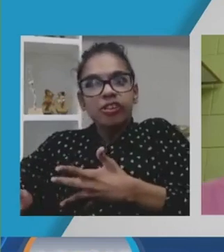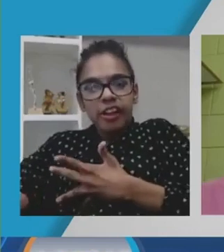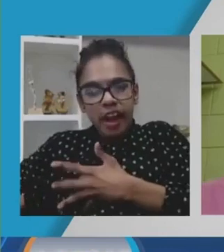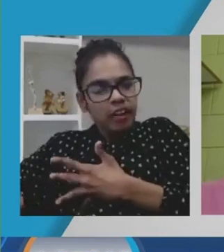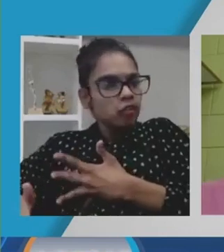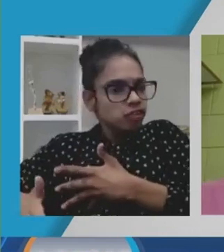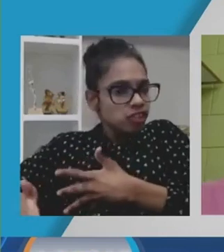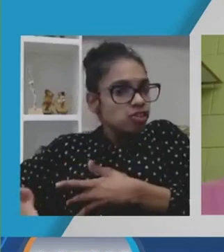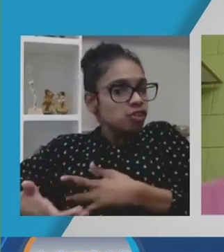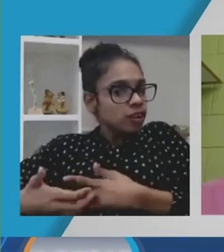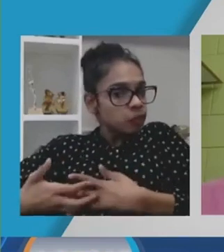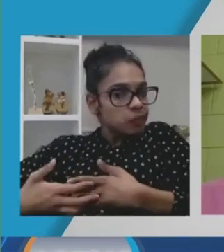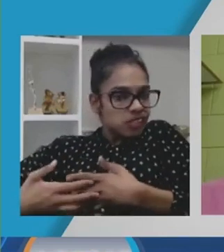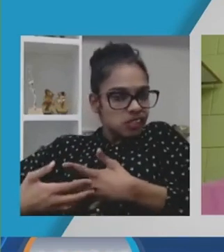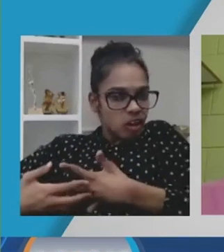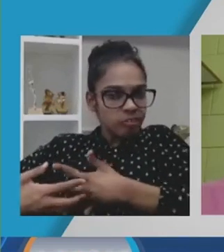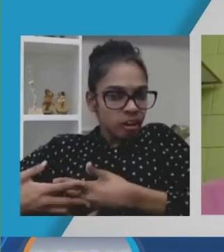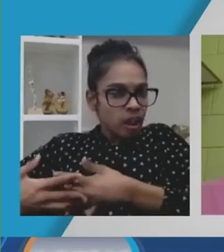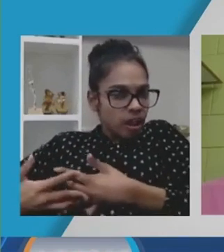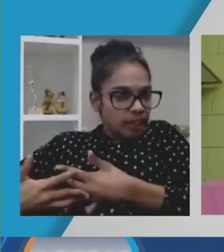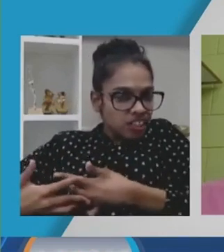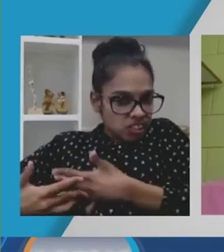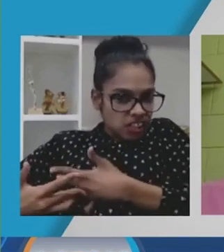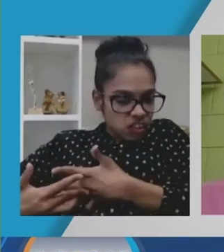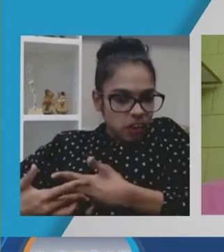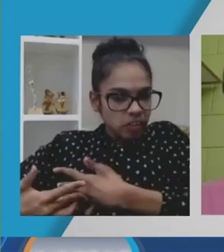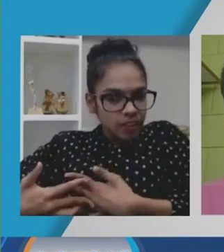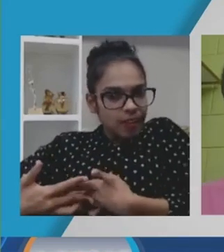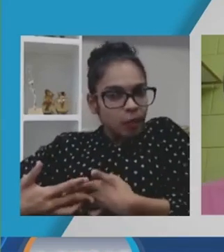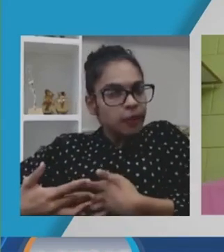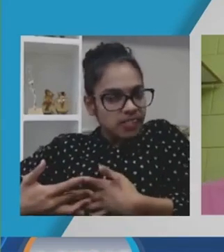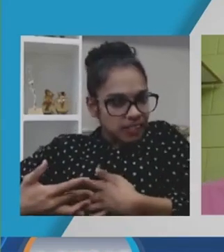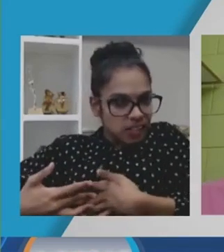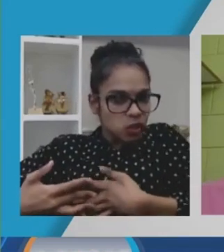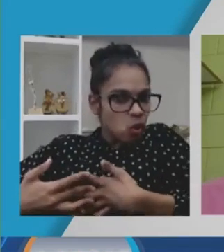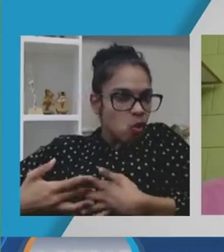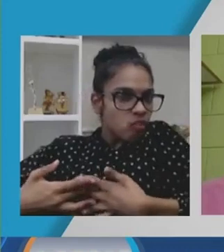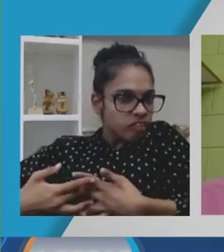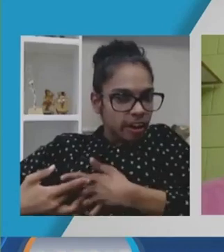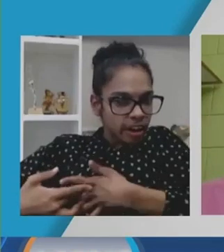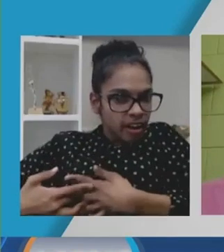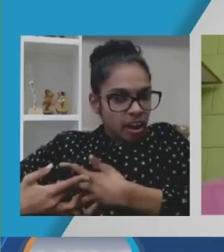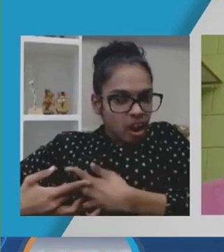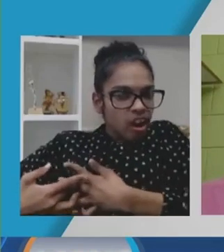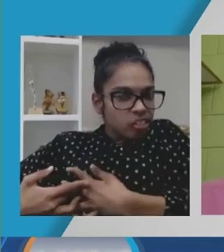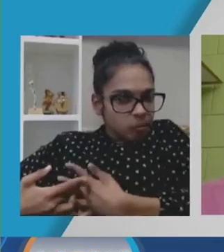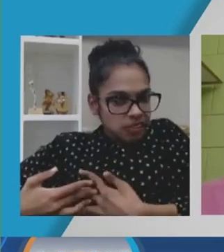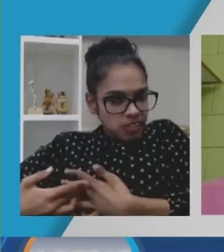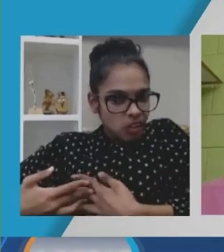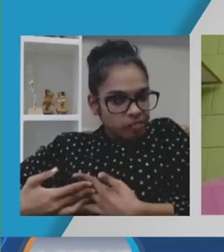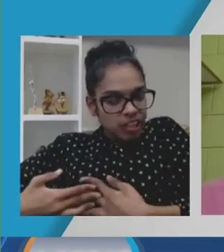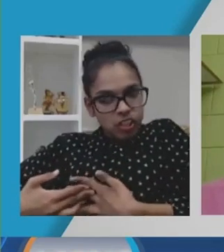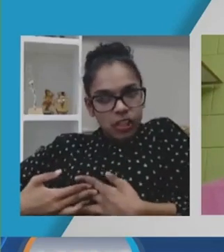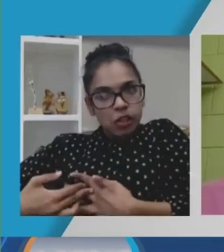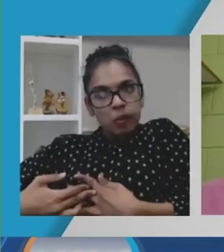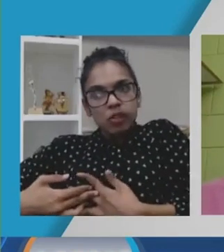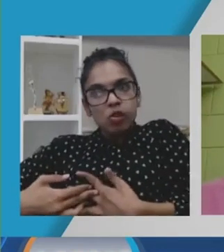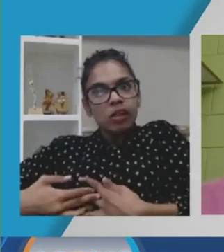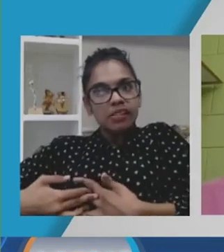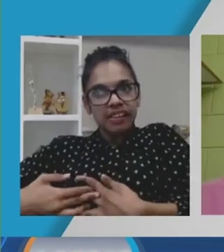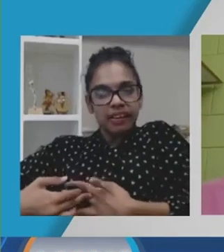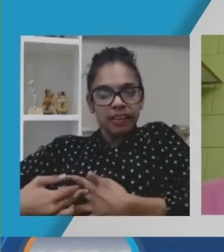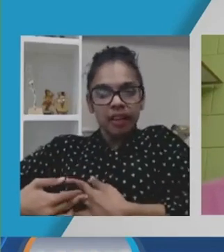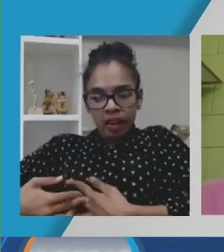these 3 key pieces of legislation take precedence over other pieces of legislation?